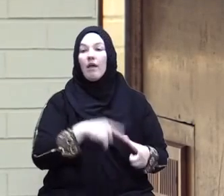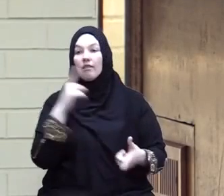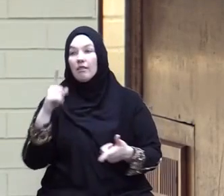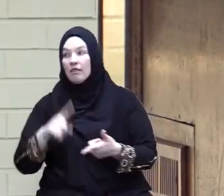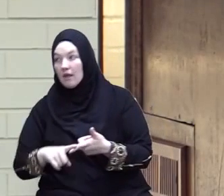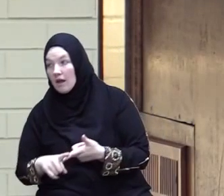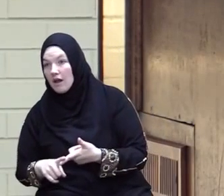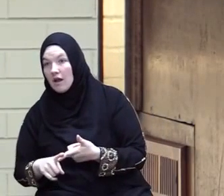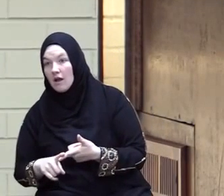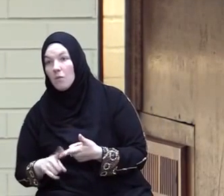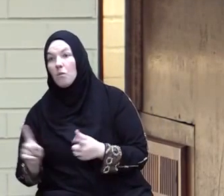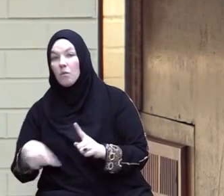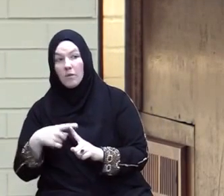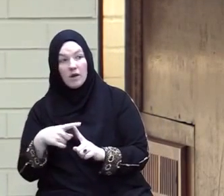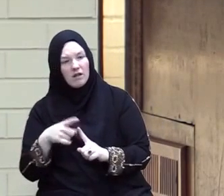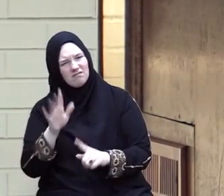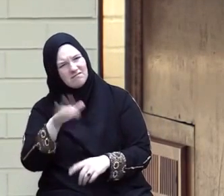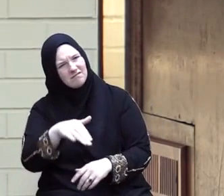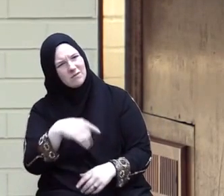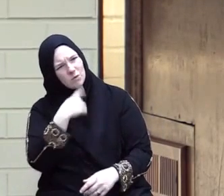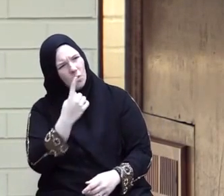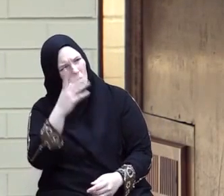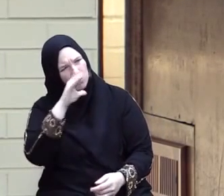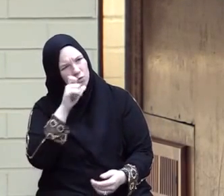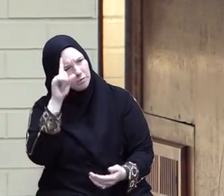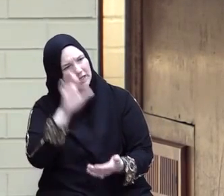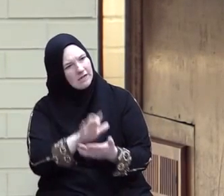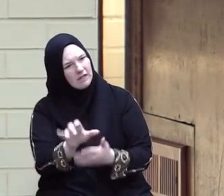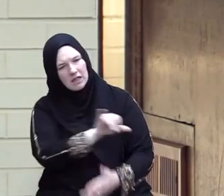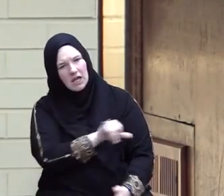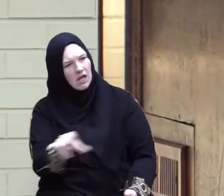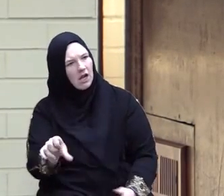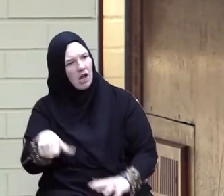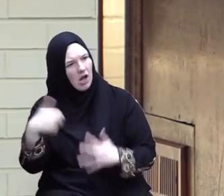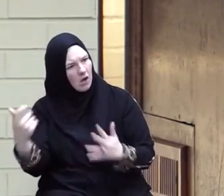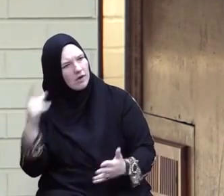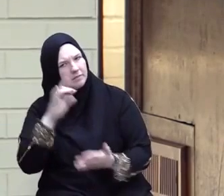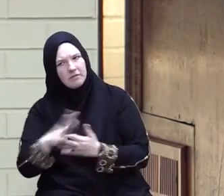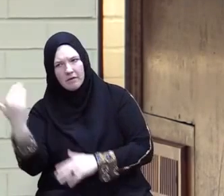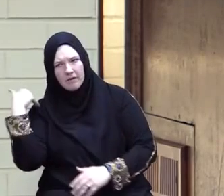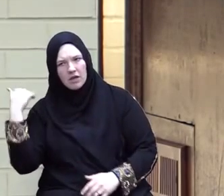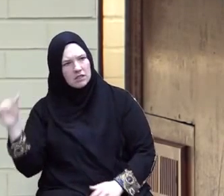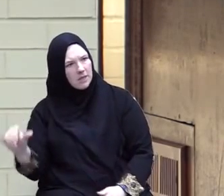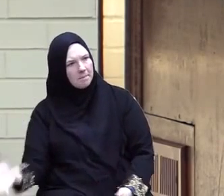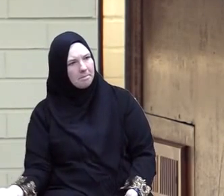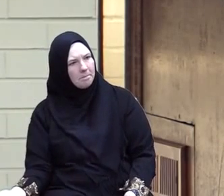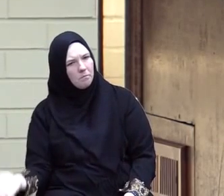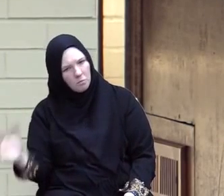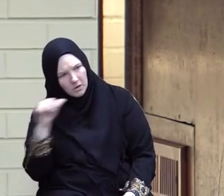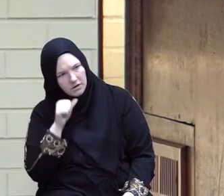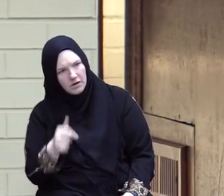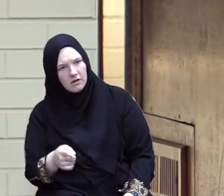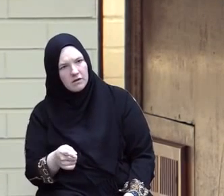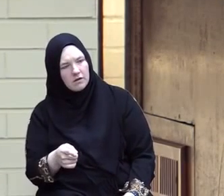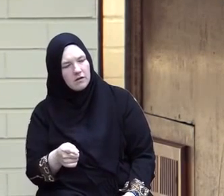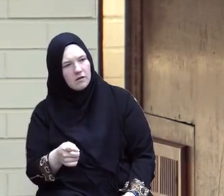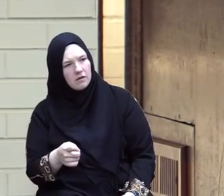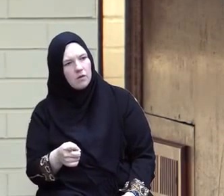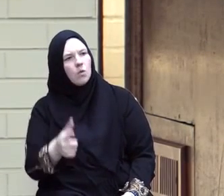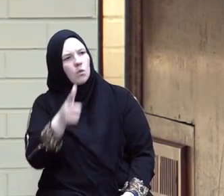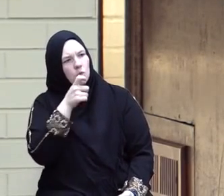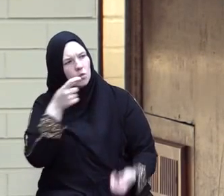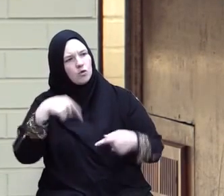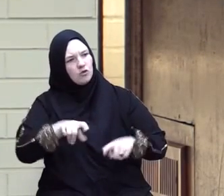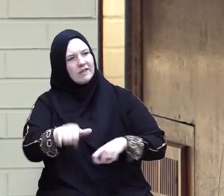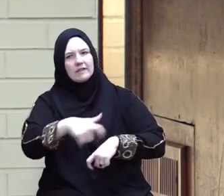And when they are told, why don't you believe like those who have already believed, like the believers who came around the